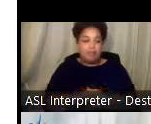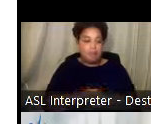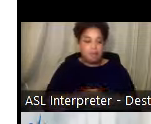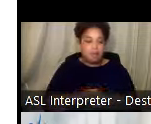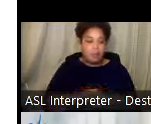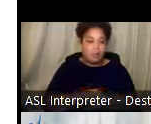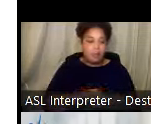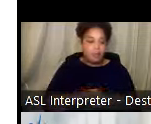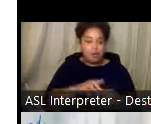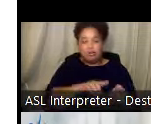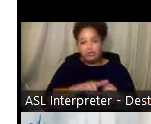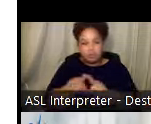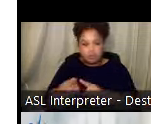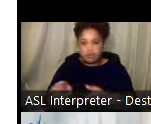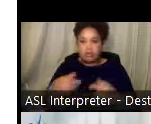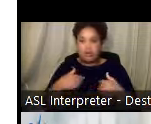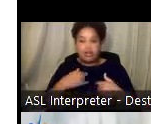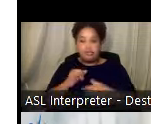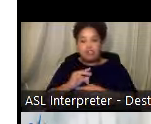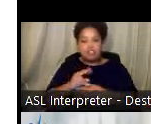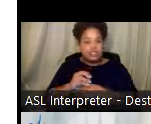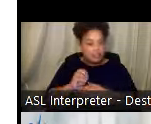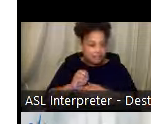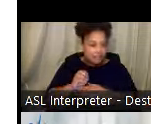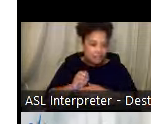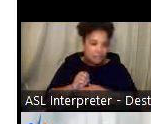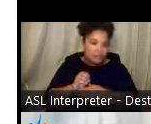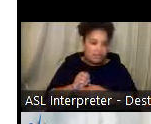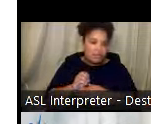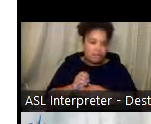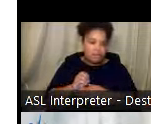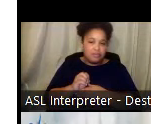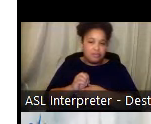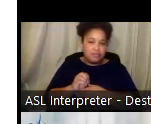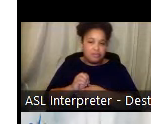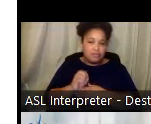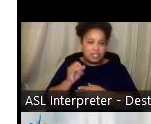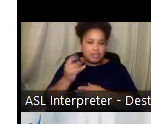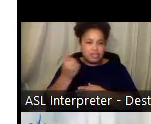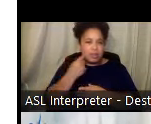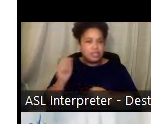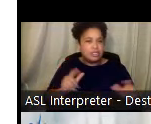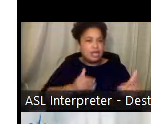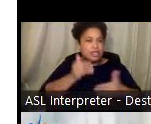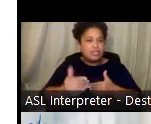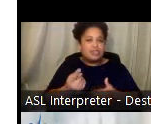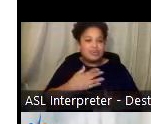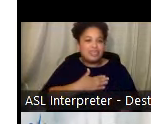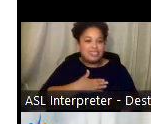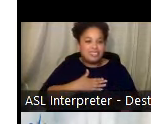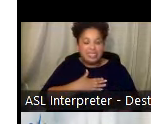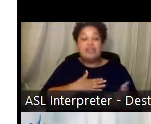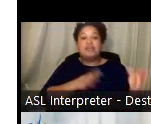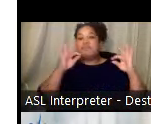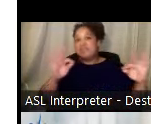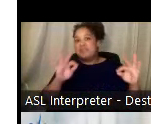We also have an initiative. Oh, I'm sorry. If someone could move the slide one more, that would be great. Oh,